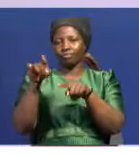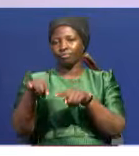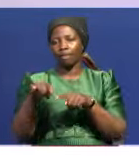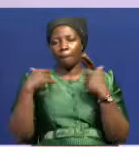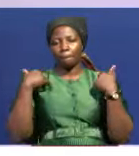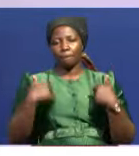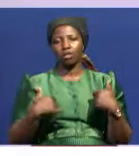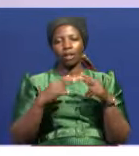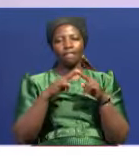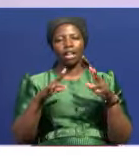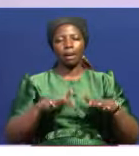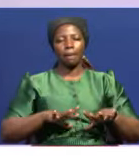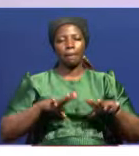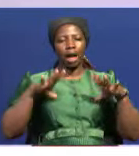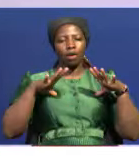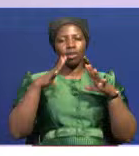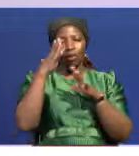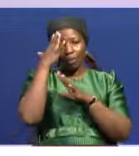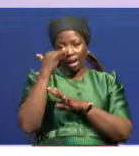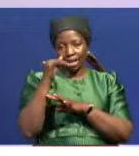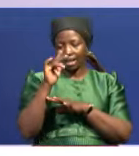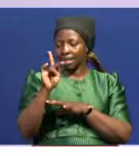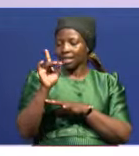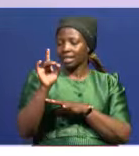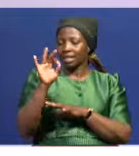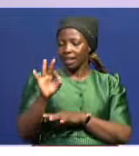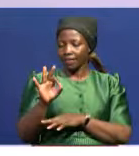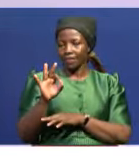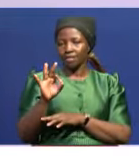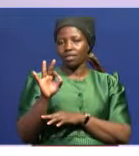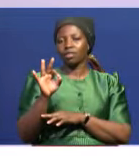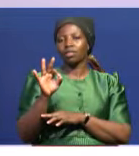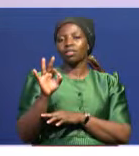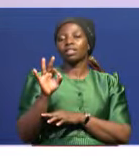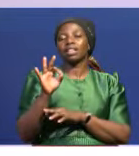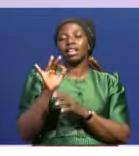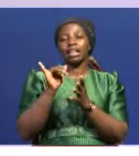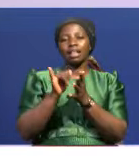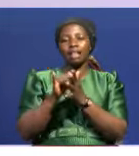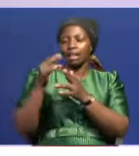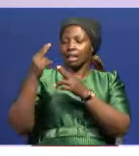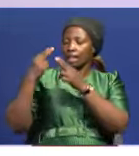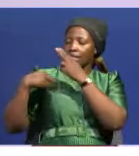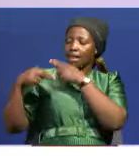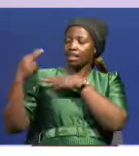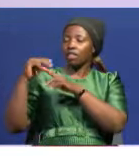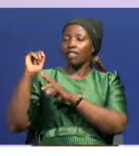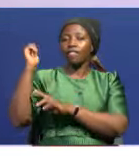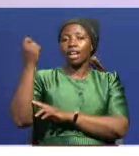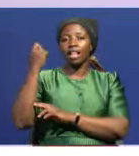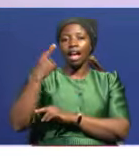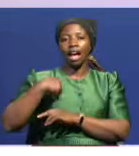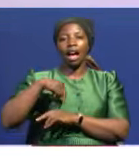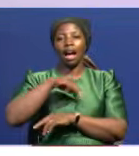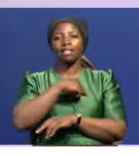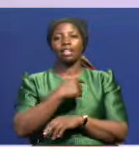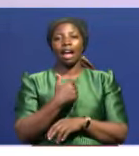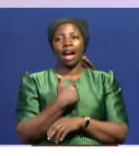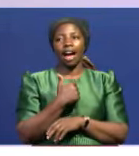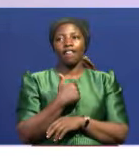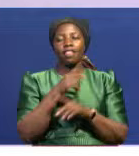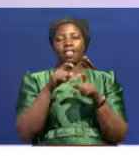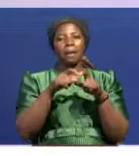very proud of the Kenya Defense Forces that in the history of Kenya, we have